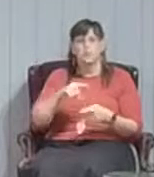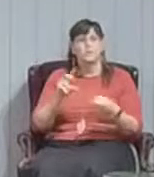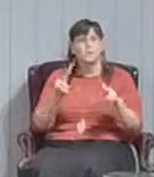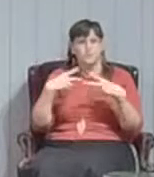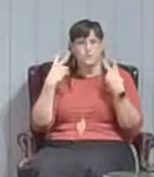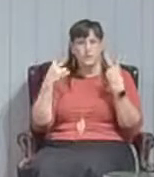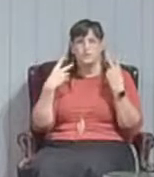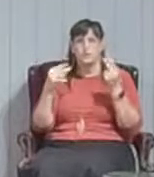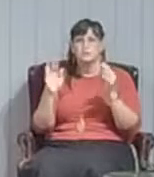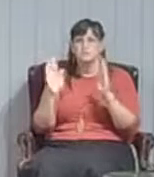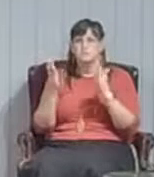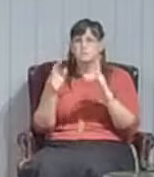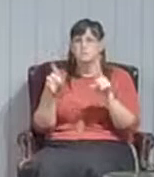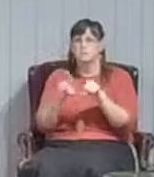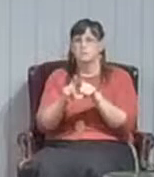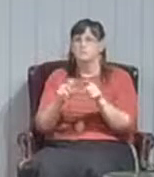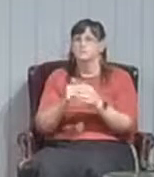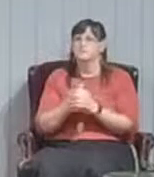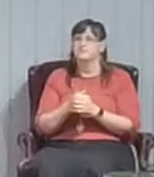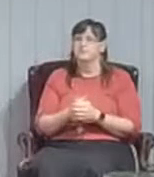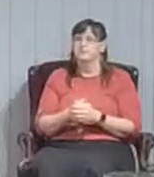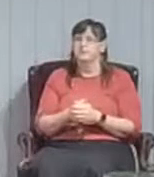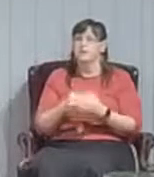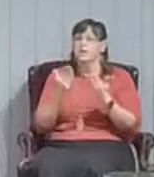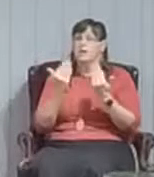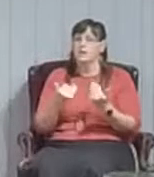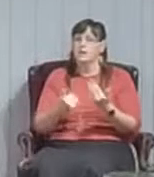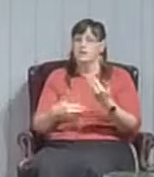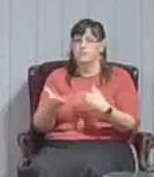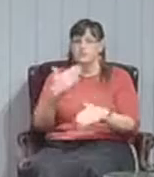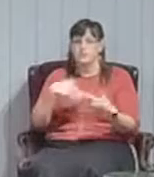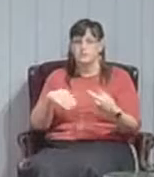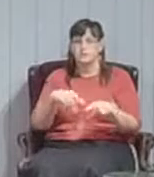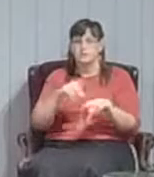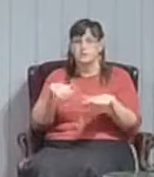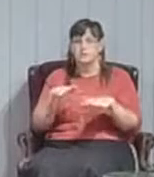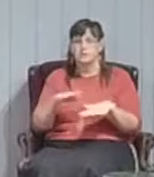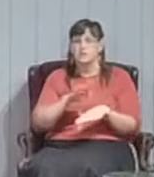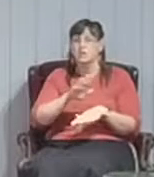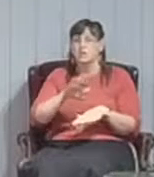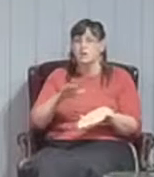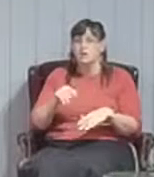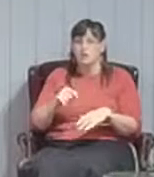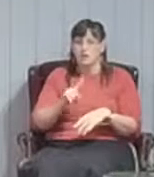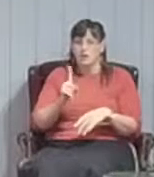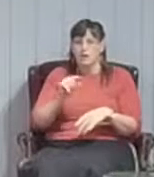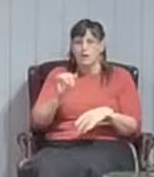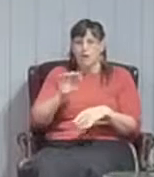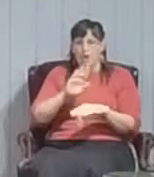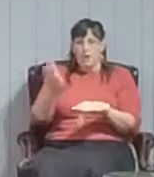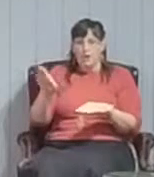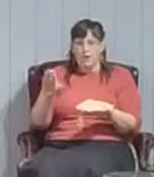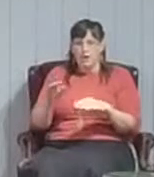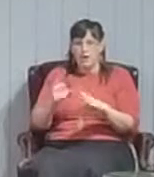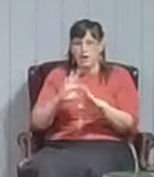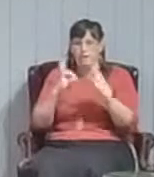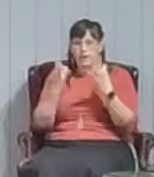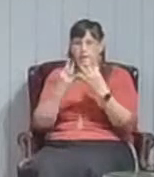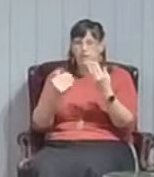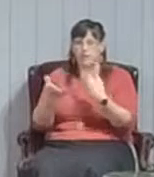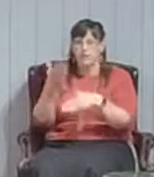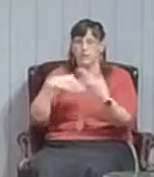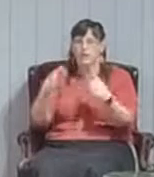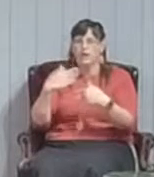very similar to you. And now, though, we've come to this place where your family's from, and when we got here, we began sacrificing